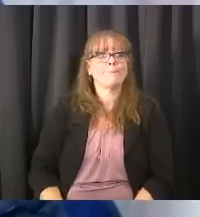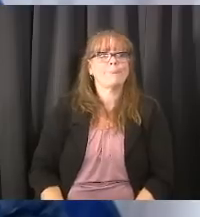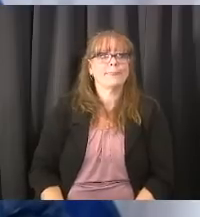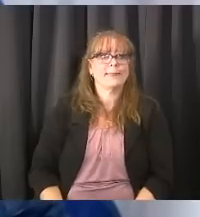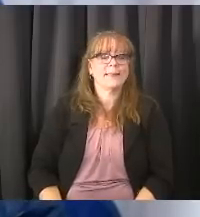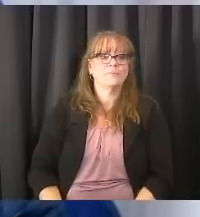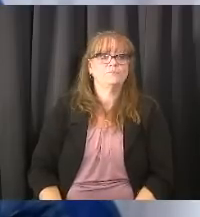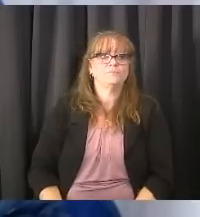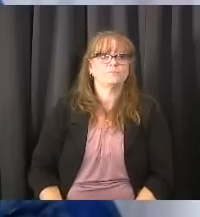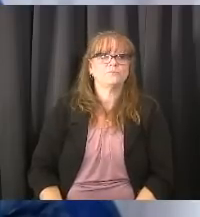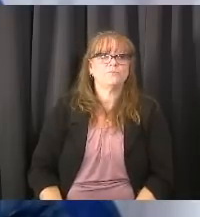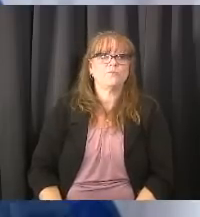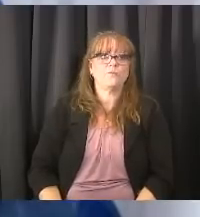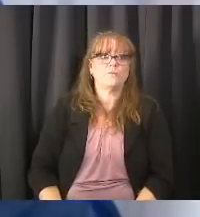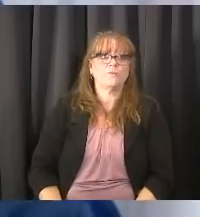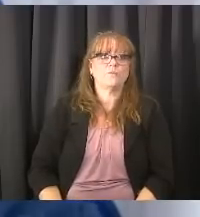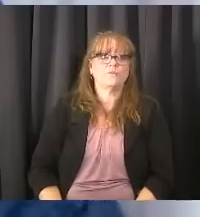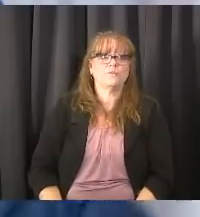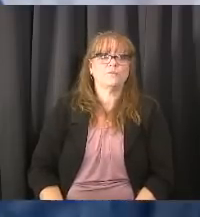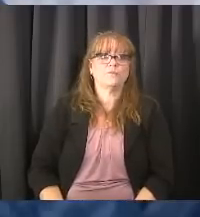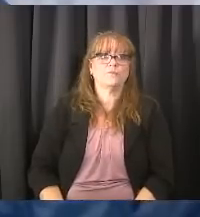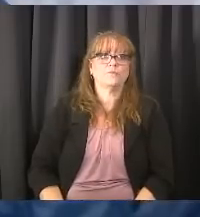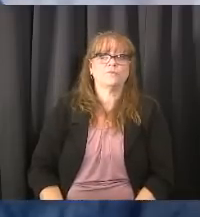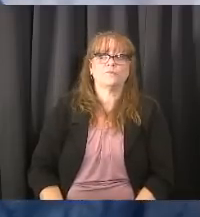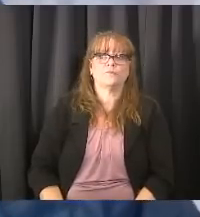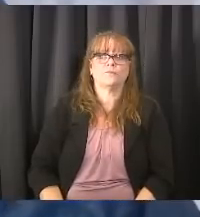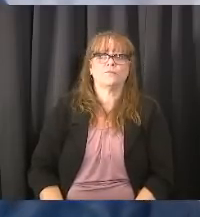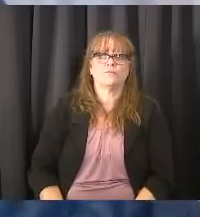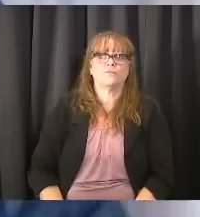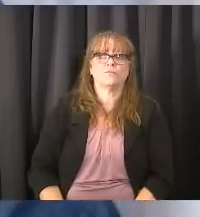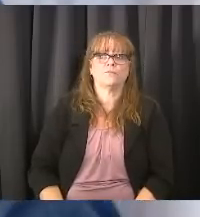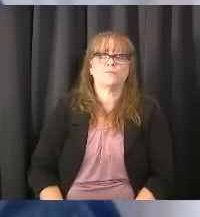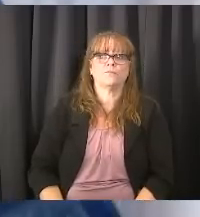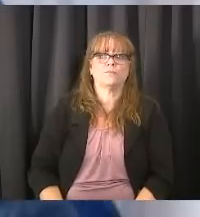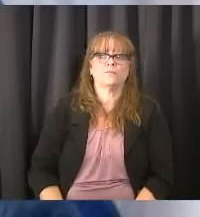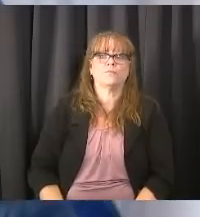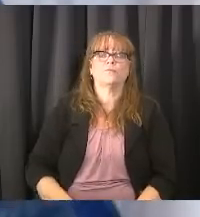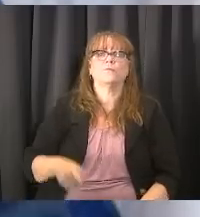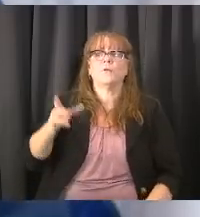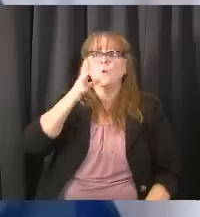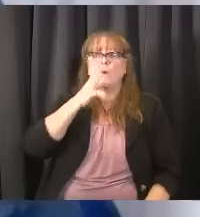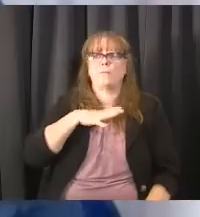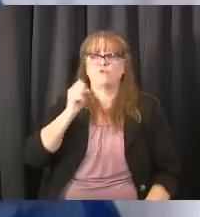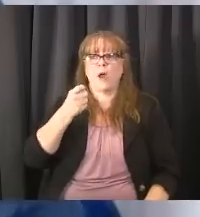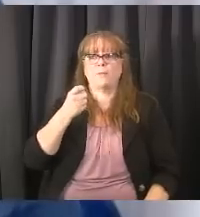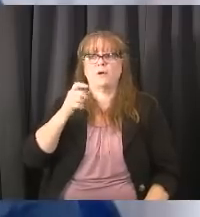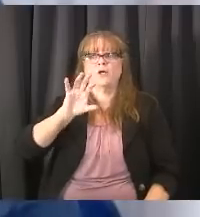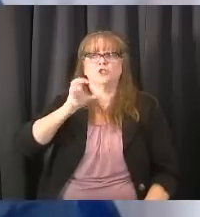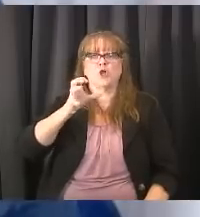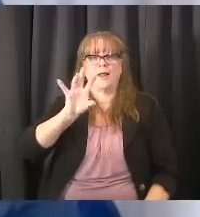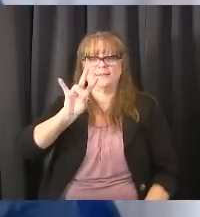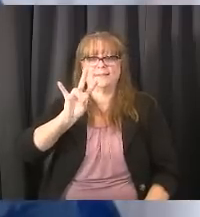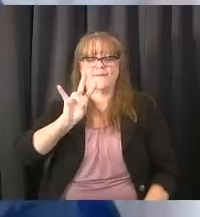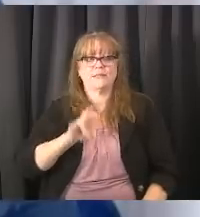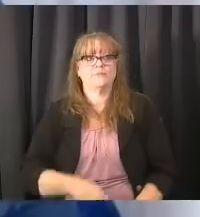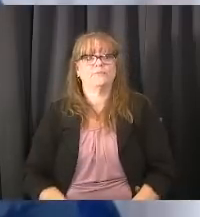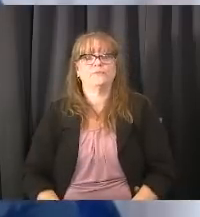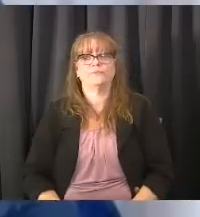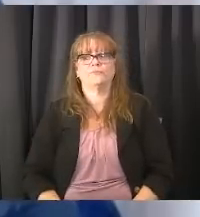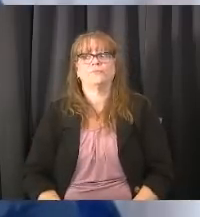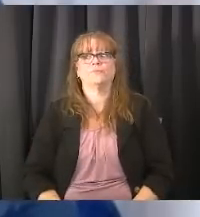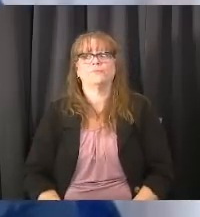Governor Polis, this is Jacqueline Allen with Denver 7. We're hearing from people, this is not vaccine related, but very much pandemic related. We're hearing from a lot of people whose